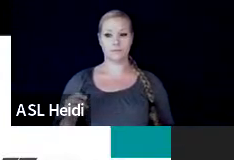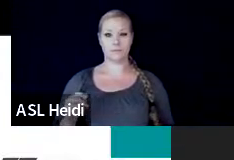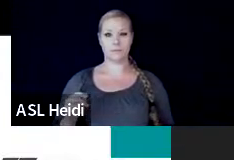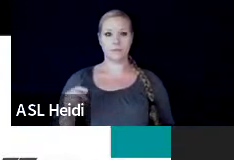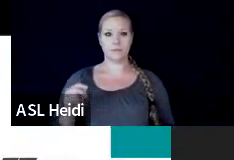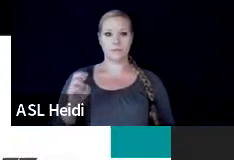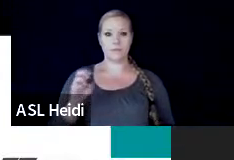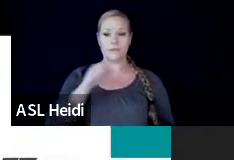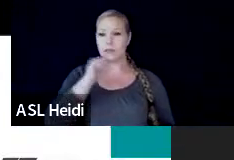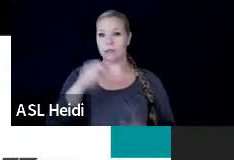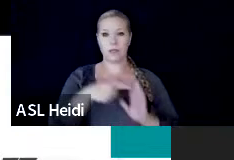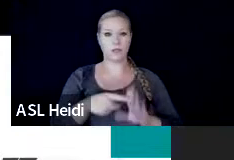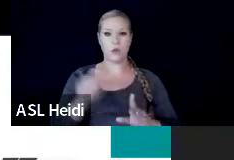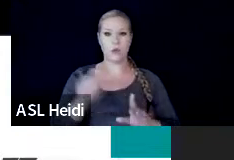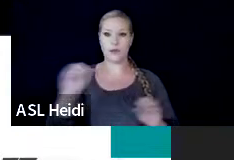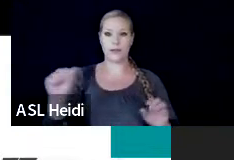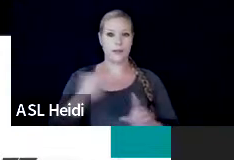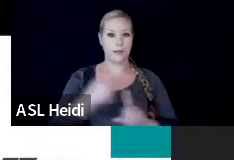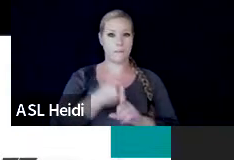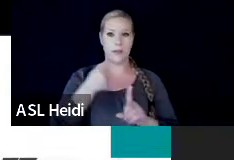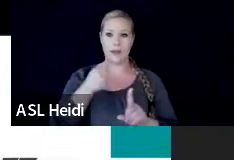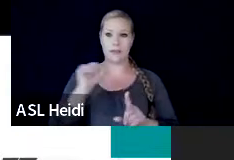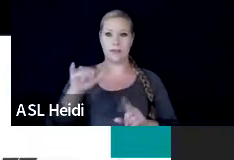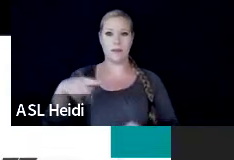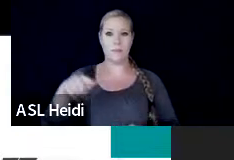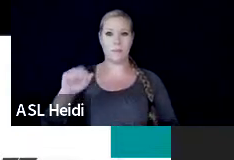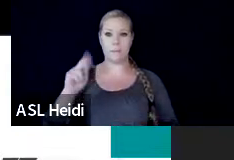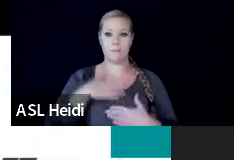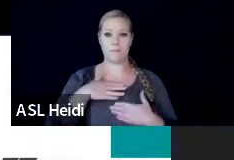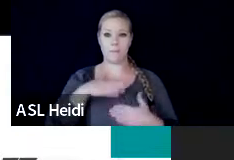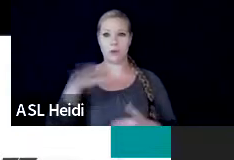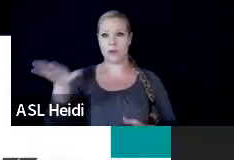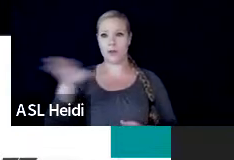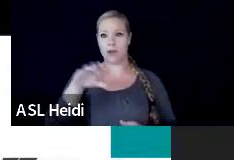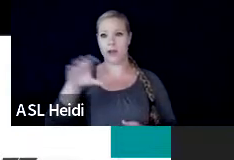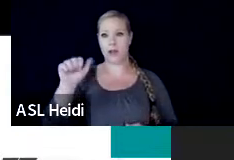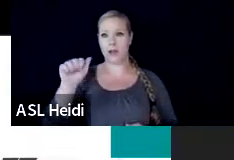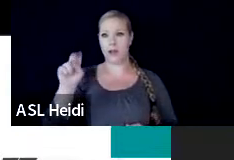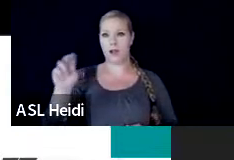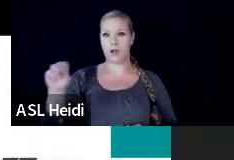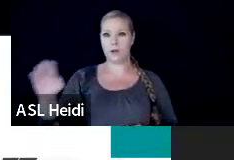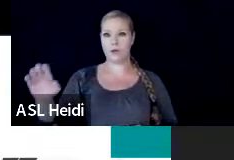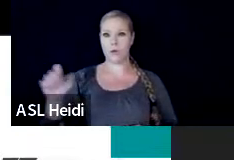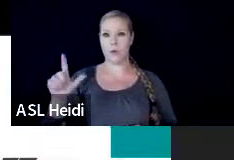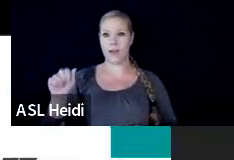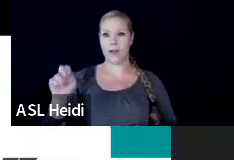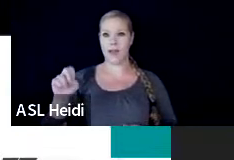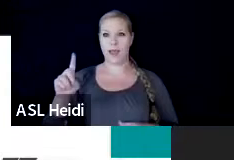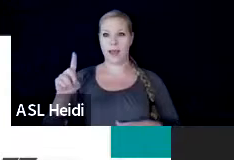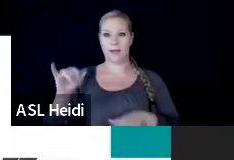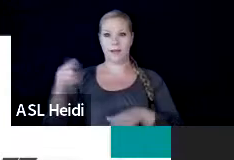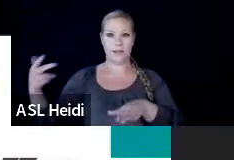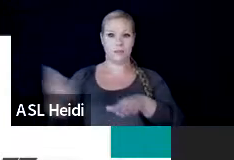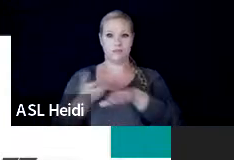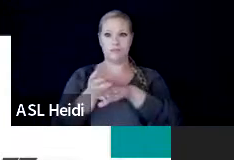is not showing impacts to that park area and that canoe landing area. We have